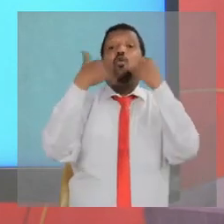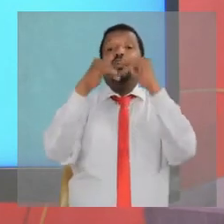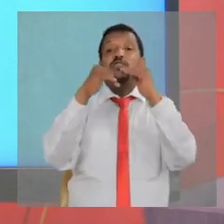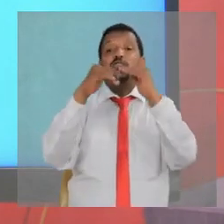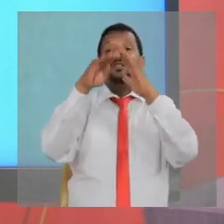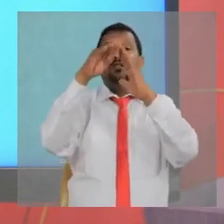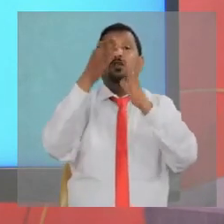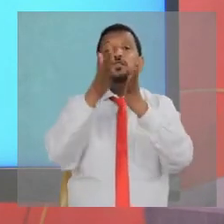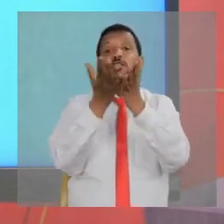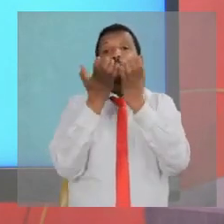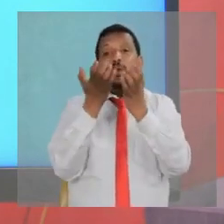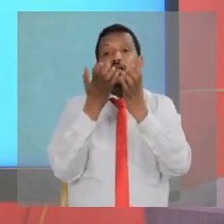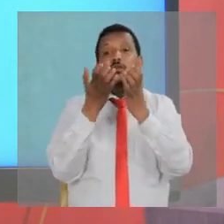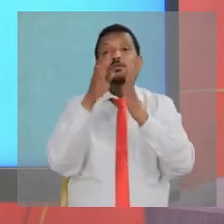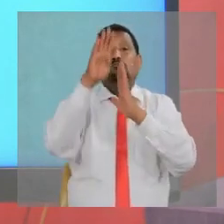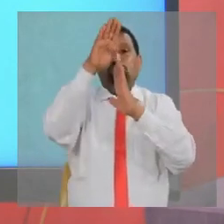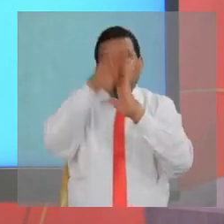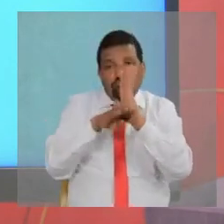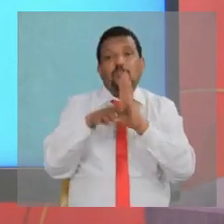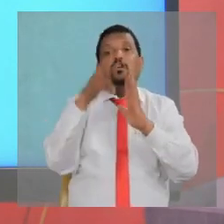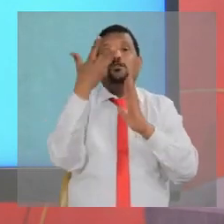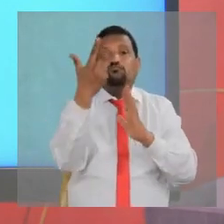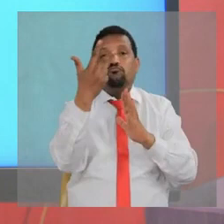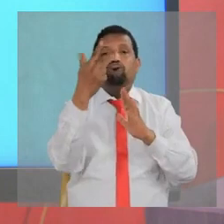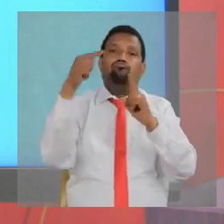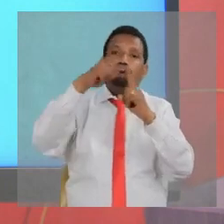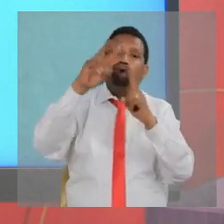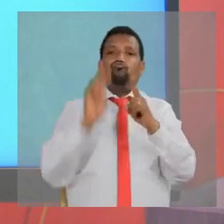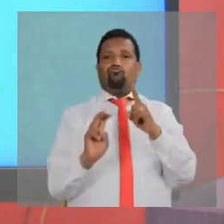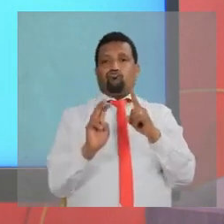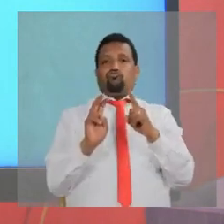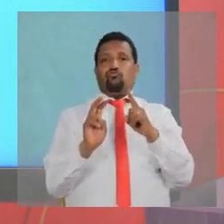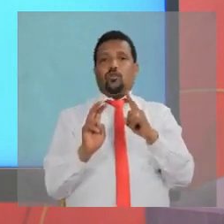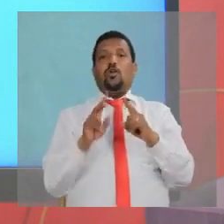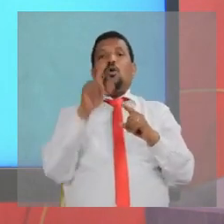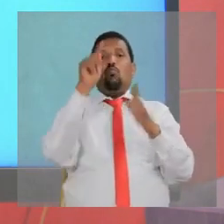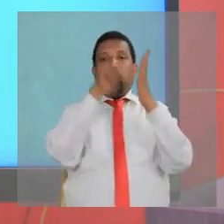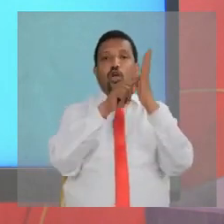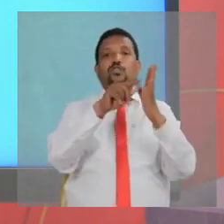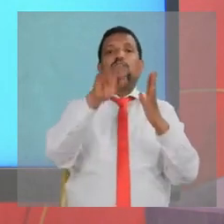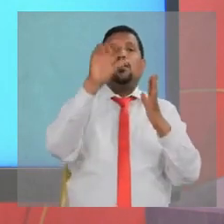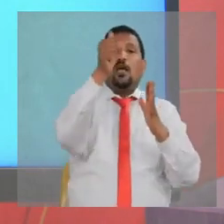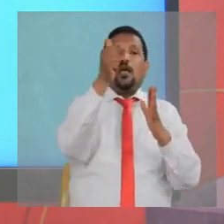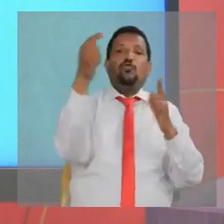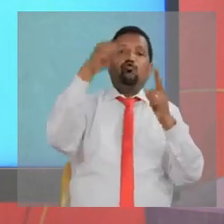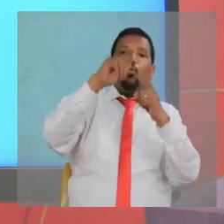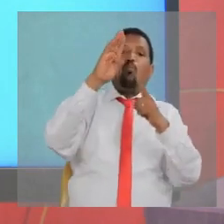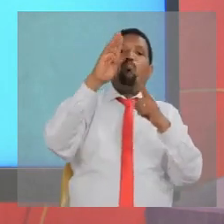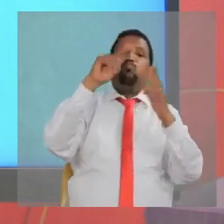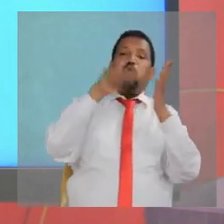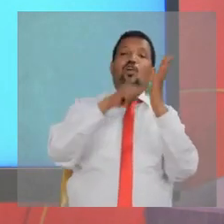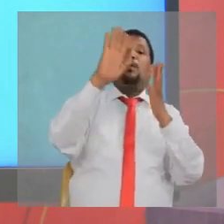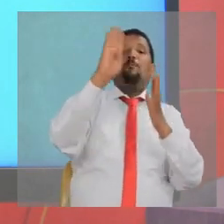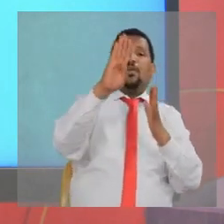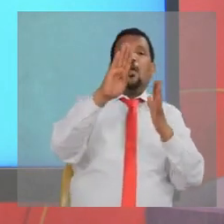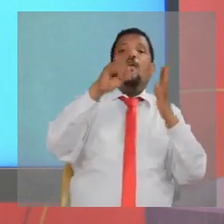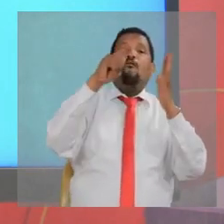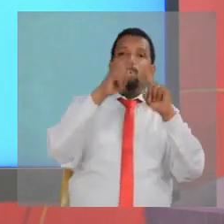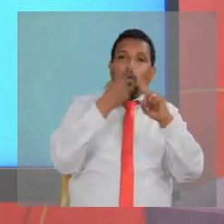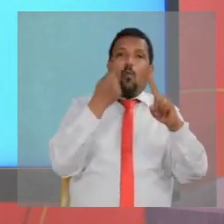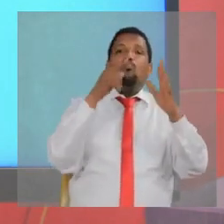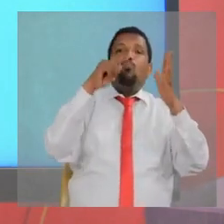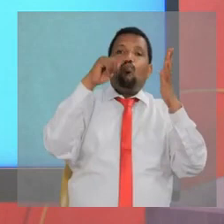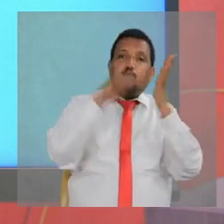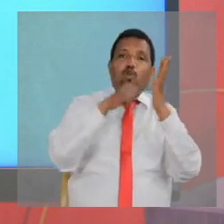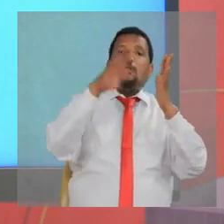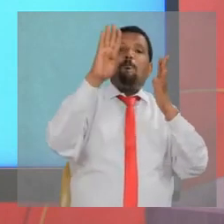declines from 3 to 2. This is a movement from point A to point B and from point B to point